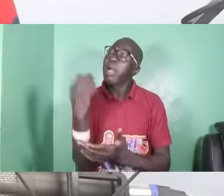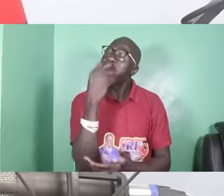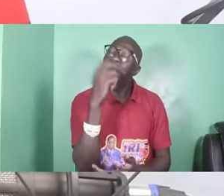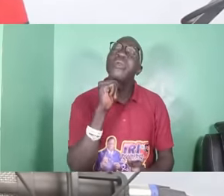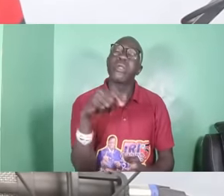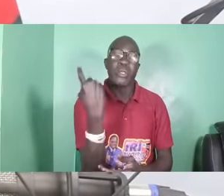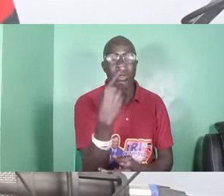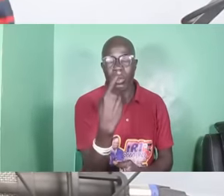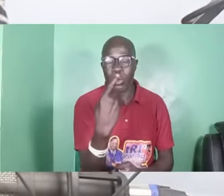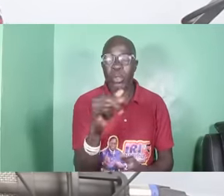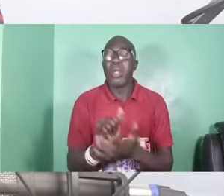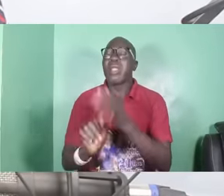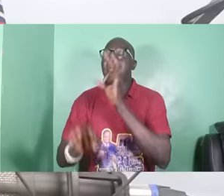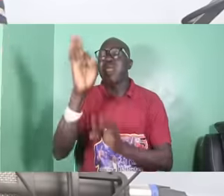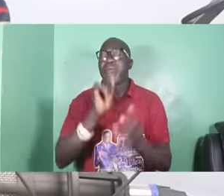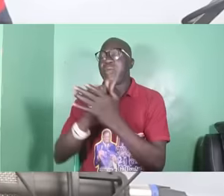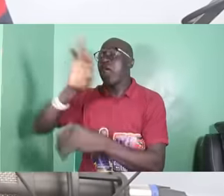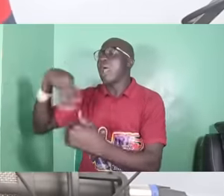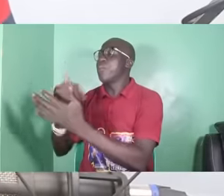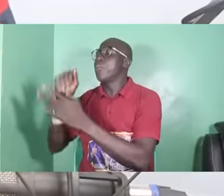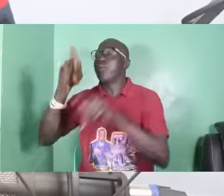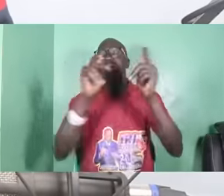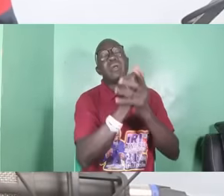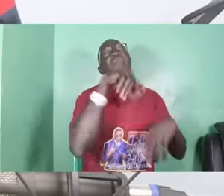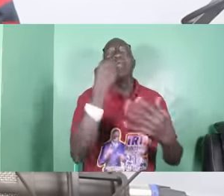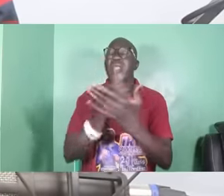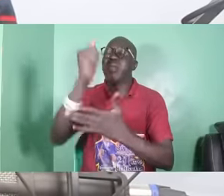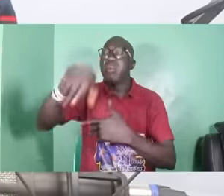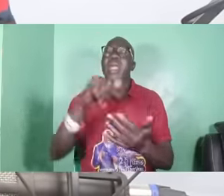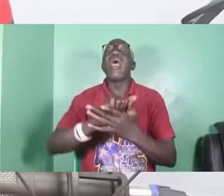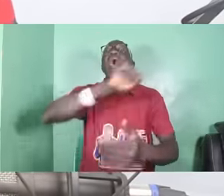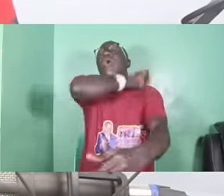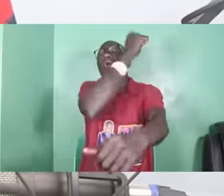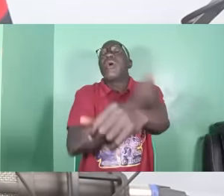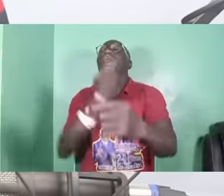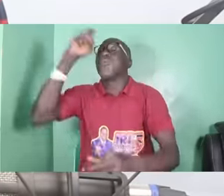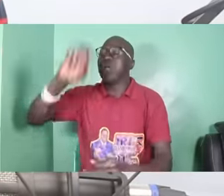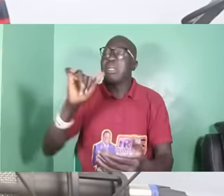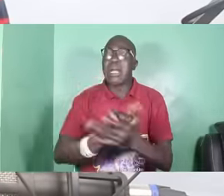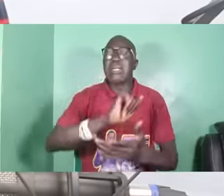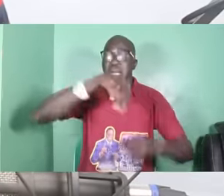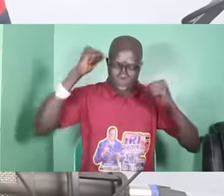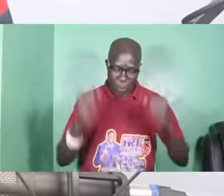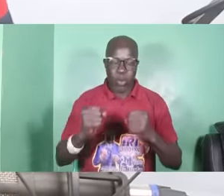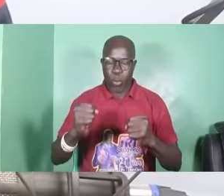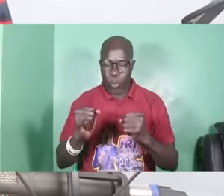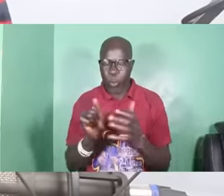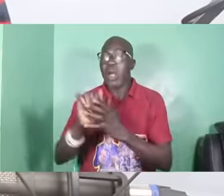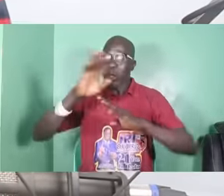I still not to know. Talk about what I want to listen. You are part of the people that can save me. I said, pay. I command that. Agbara.